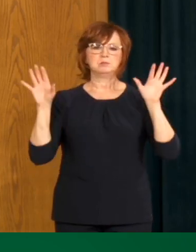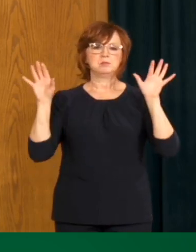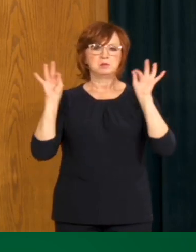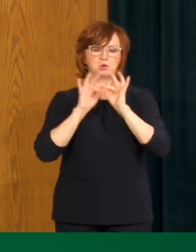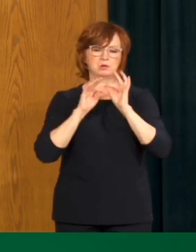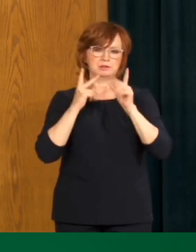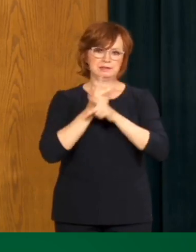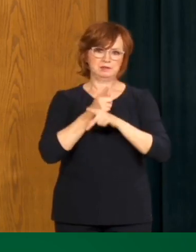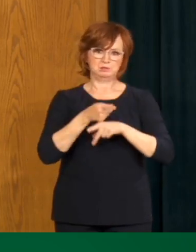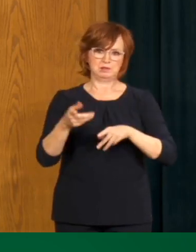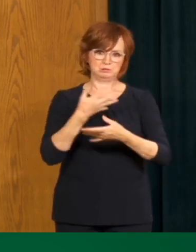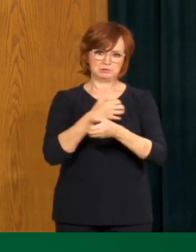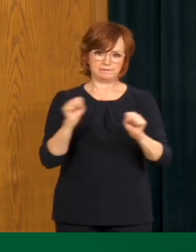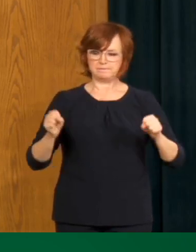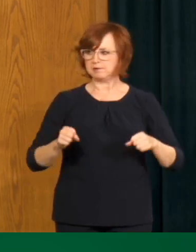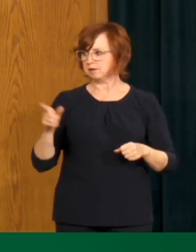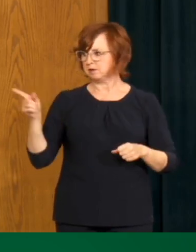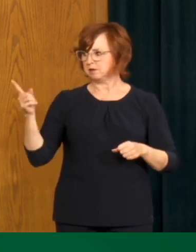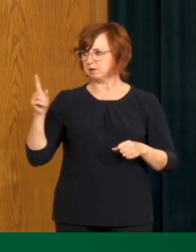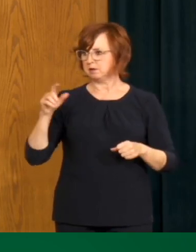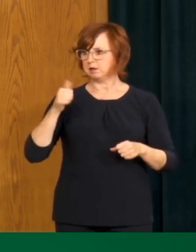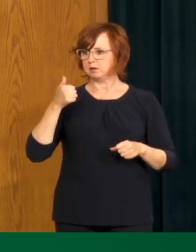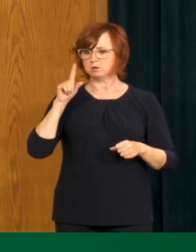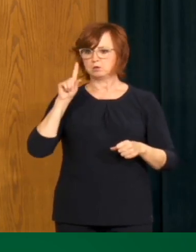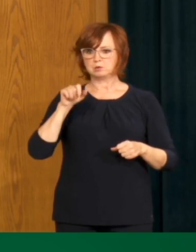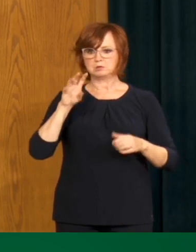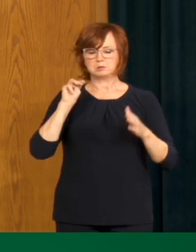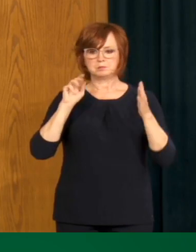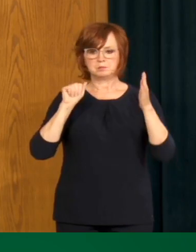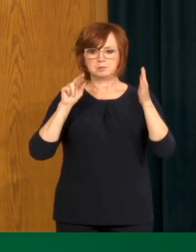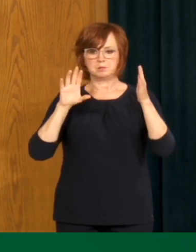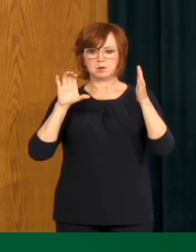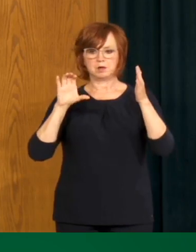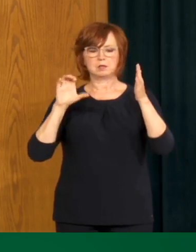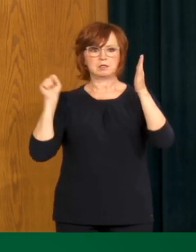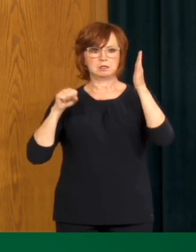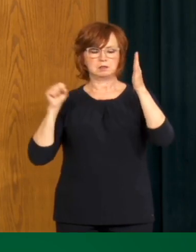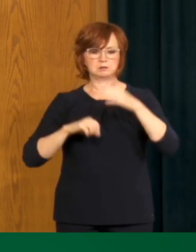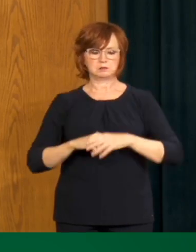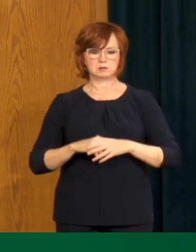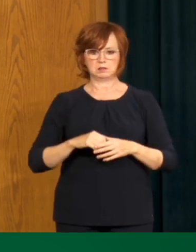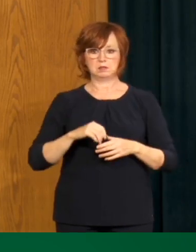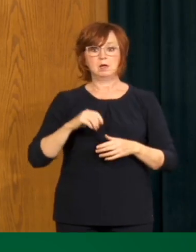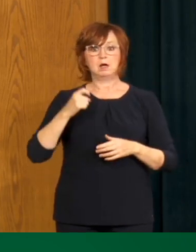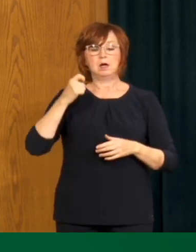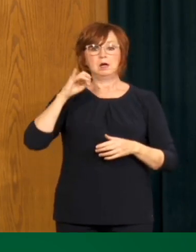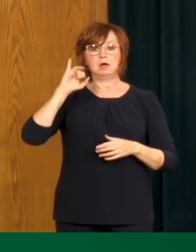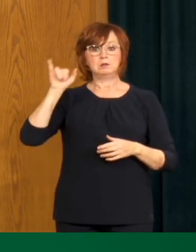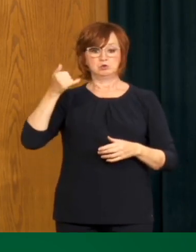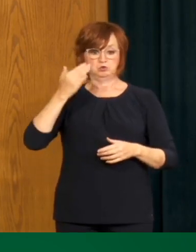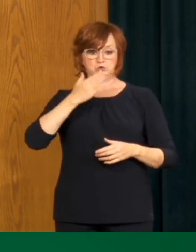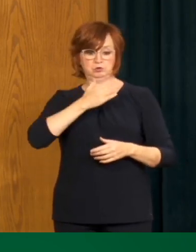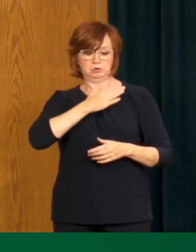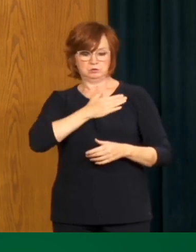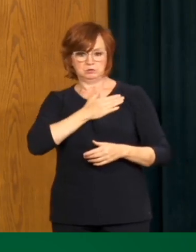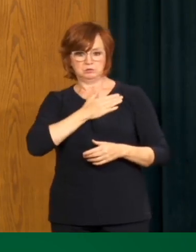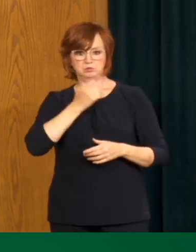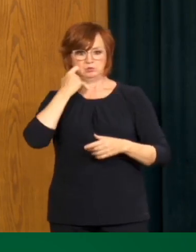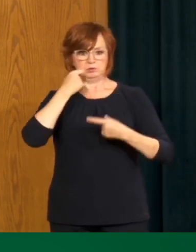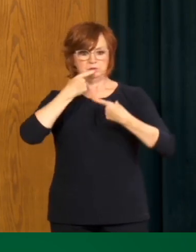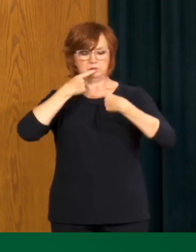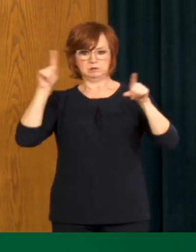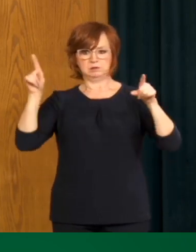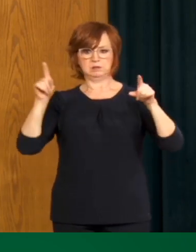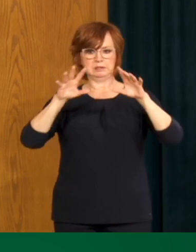are also returning safely. Follow up, Mark? Yes. Prime Minister Justin Trudeau stated that systematic racism